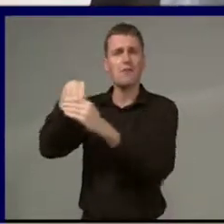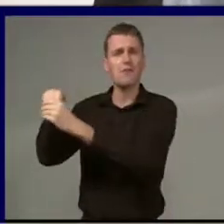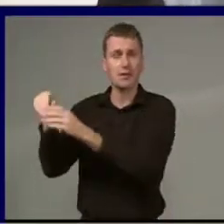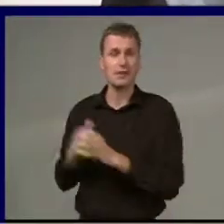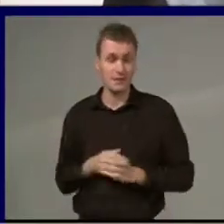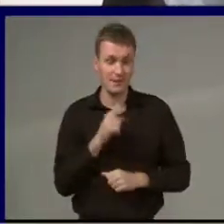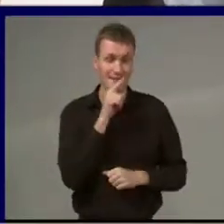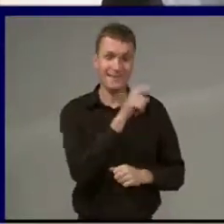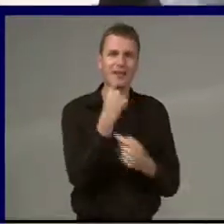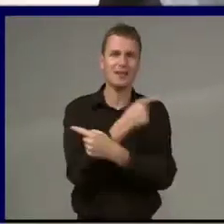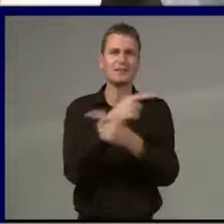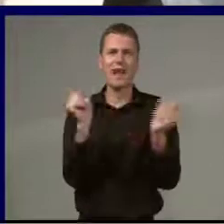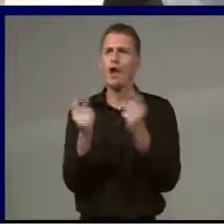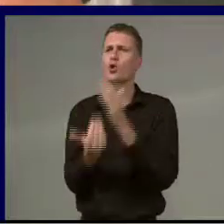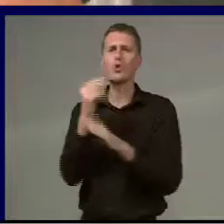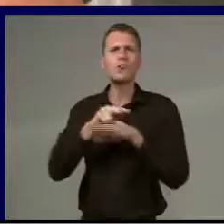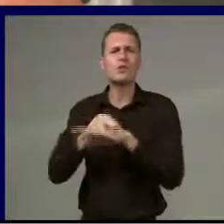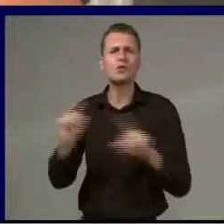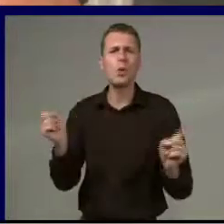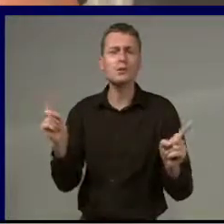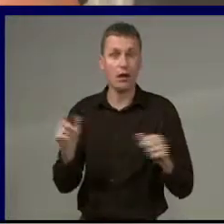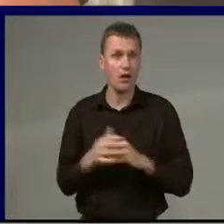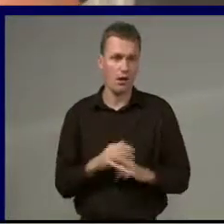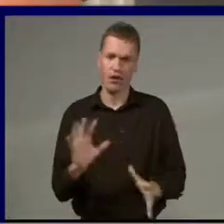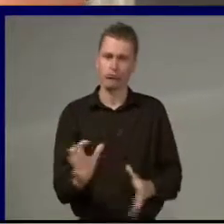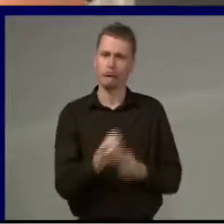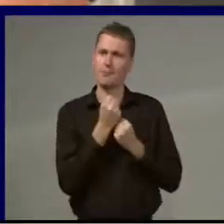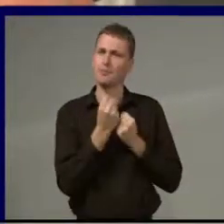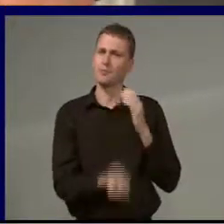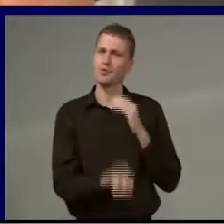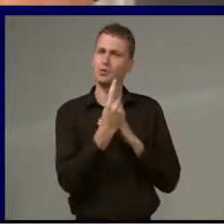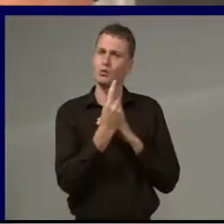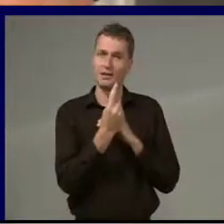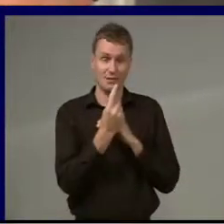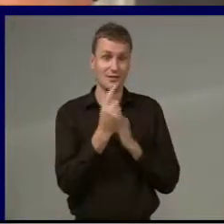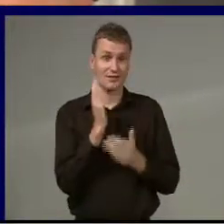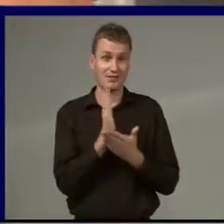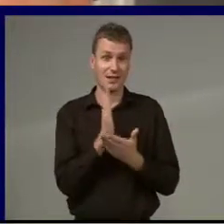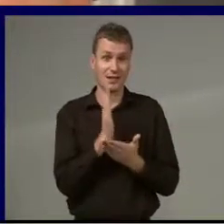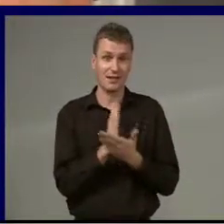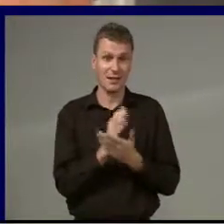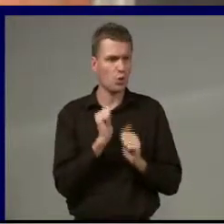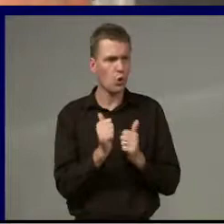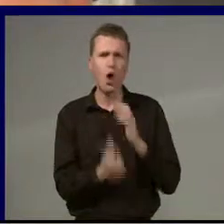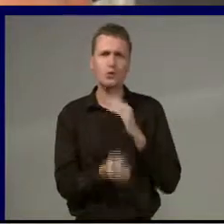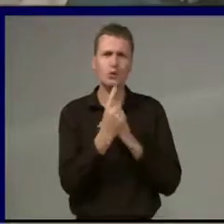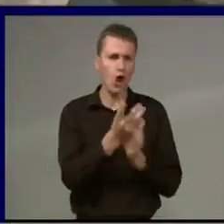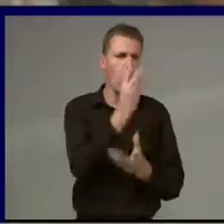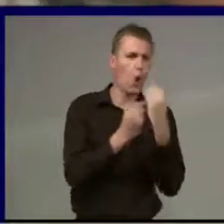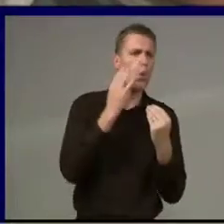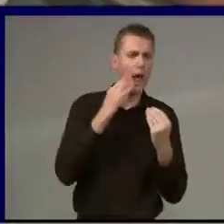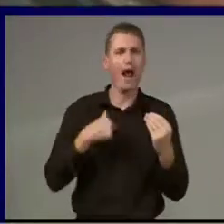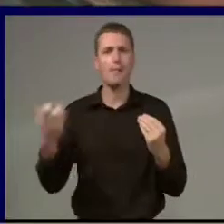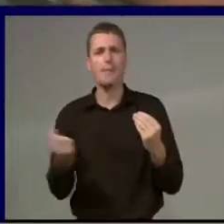for aspiring apprentices: take the opportunity. It's a good opportunity to get learn while you get paid.